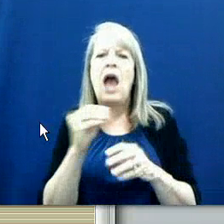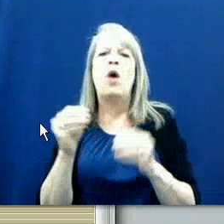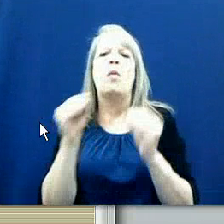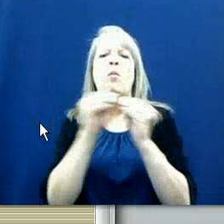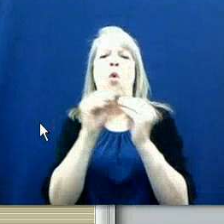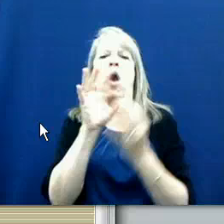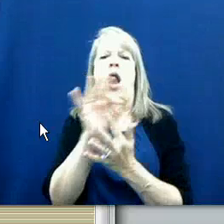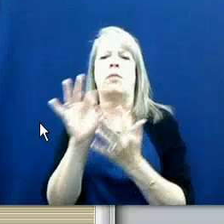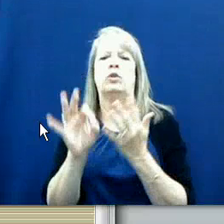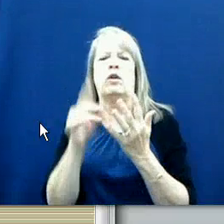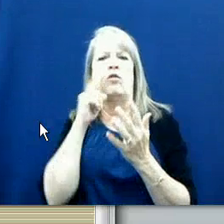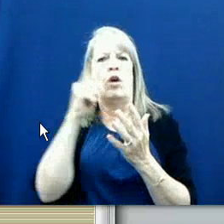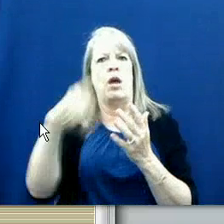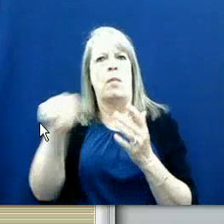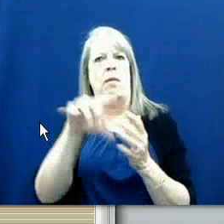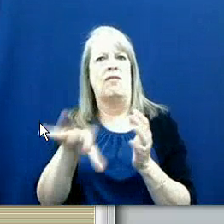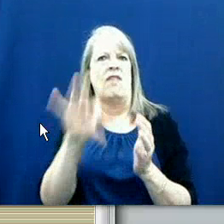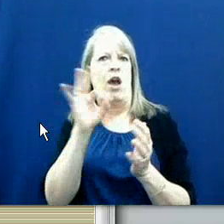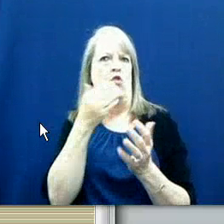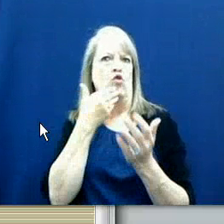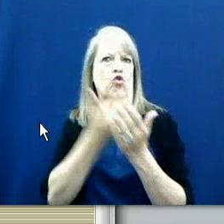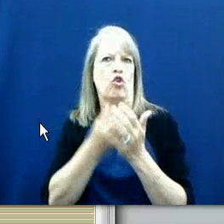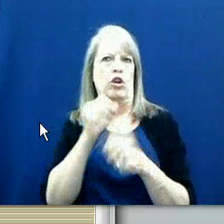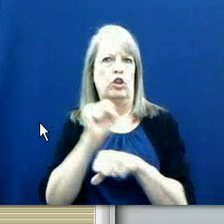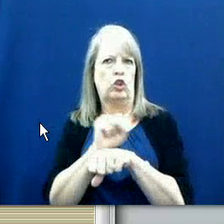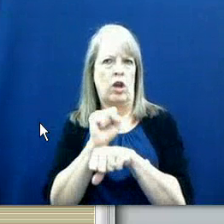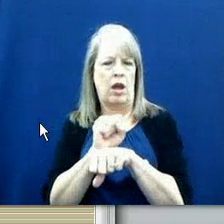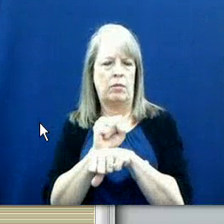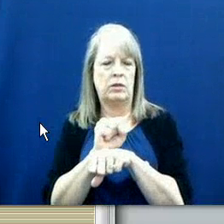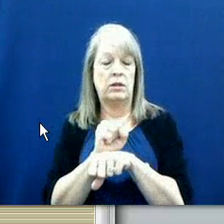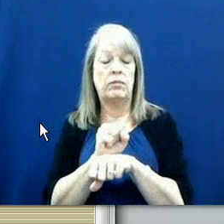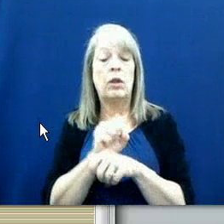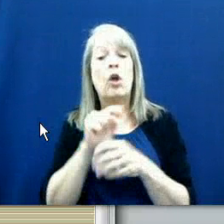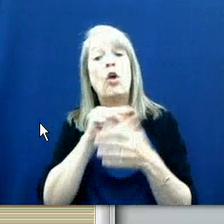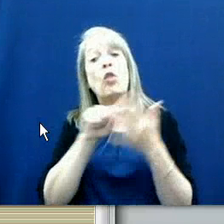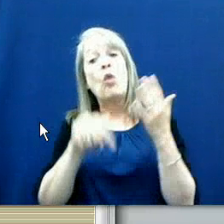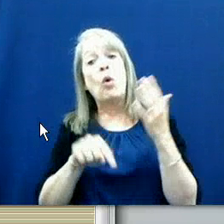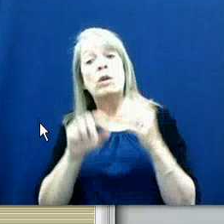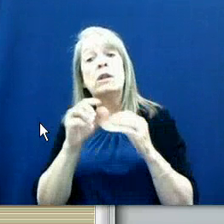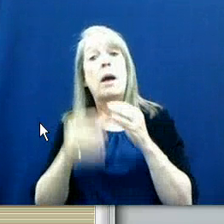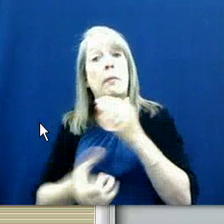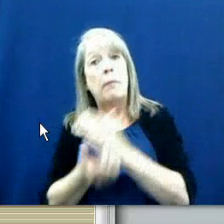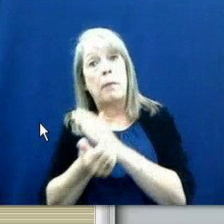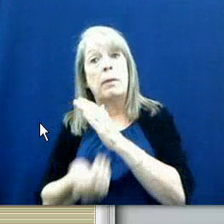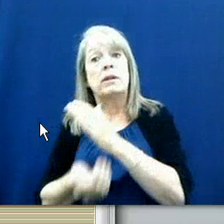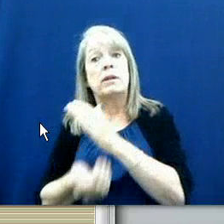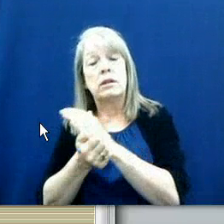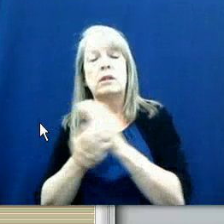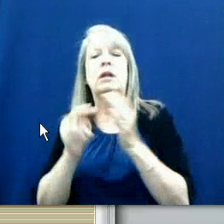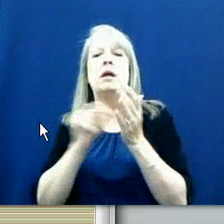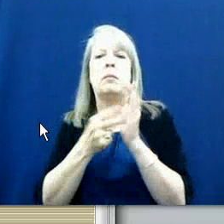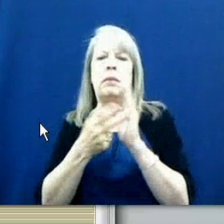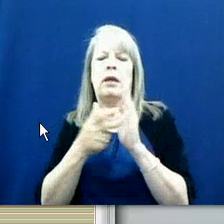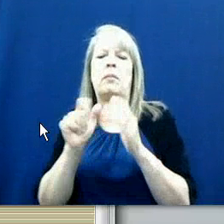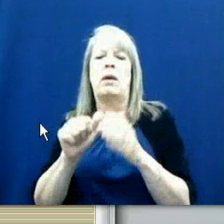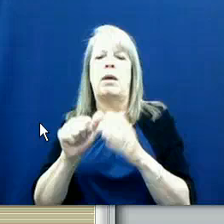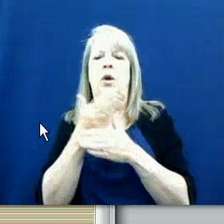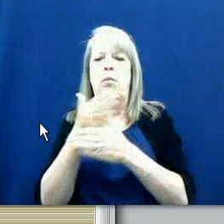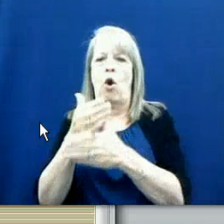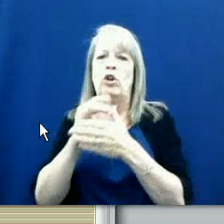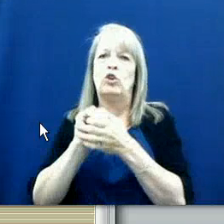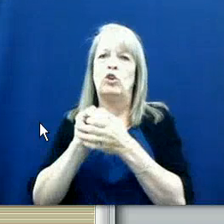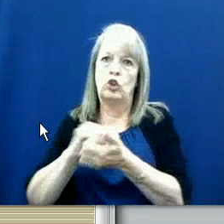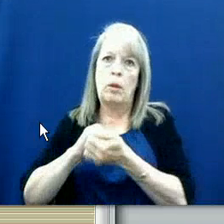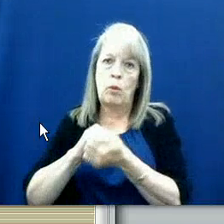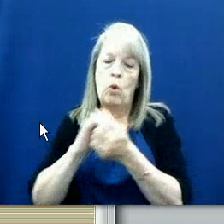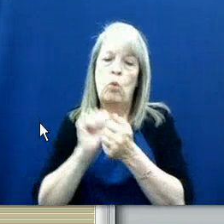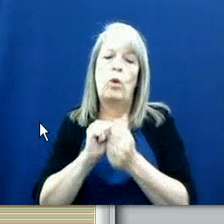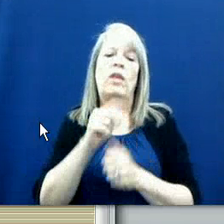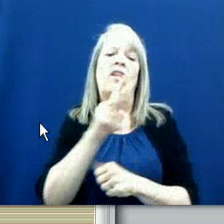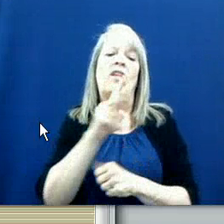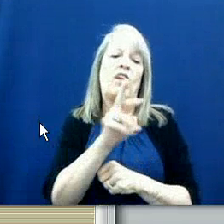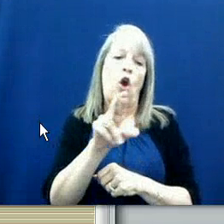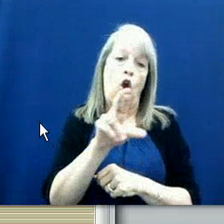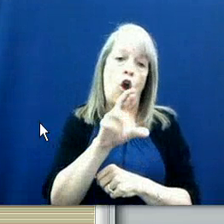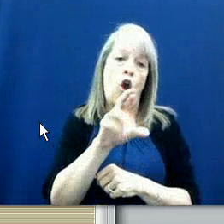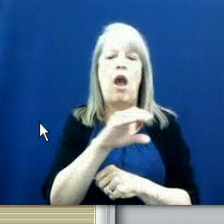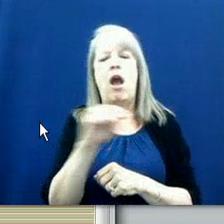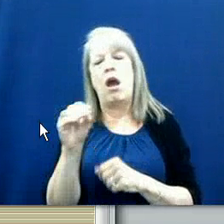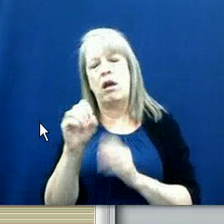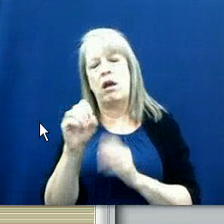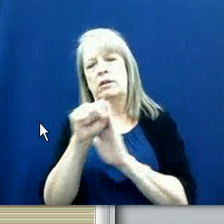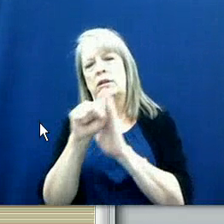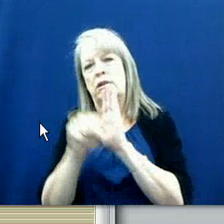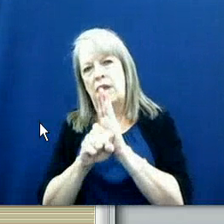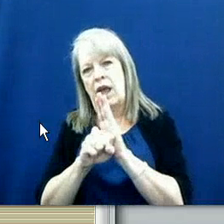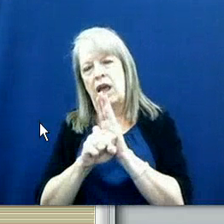high-quality jobs. This set of amendments also required a partnership between the public rehabilitation system and other state and